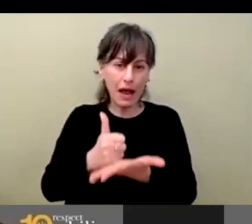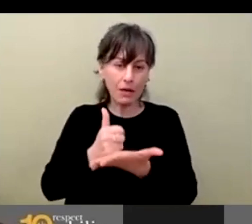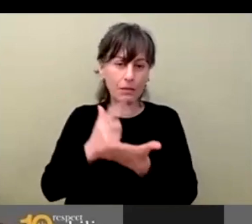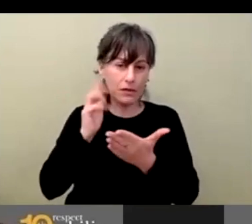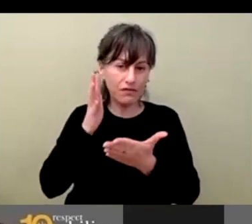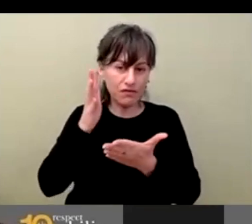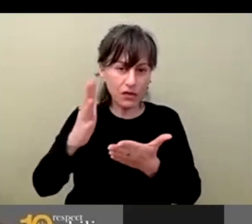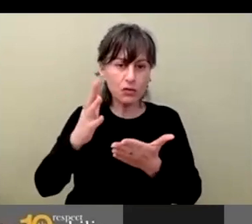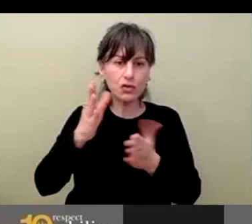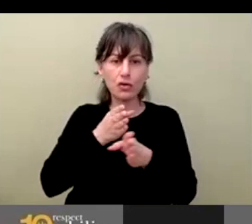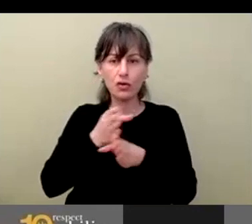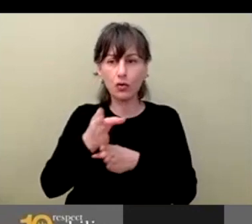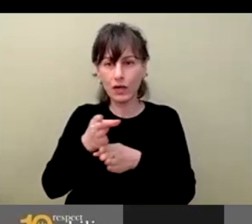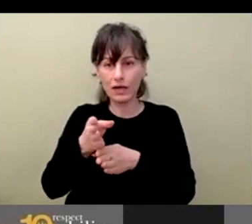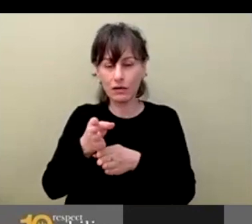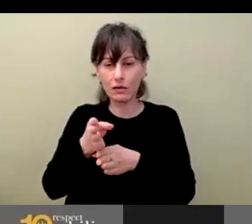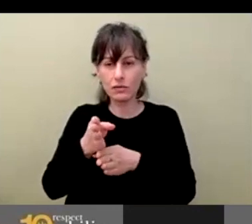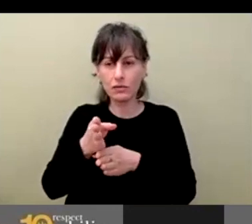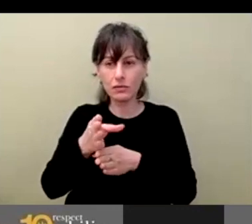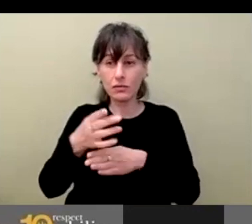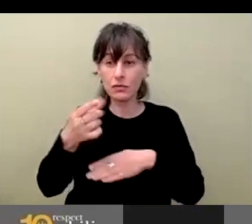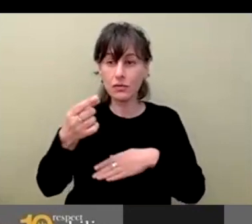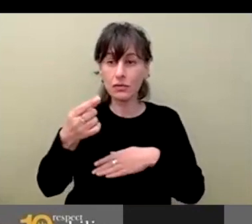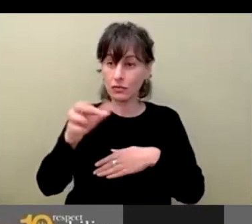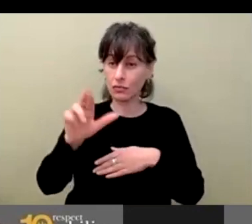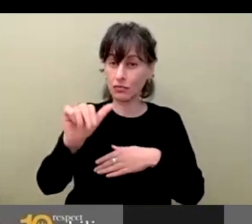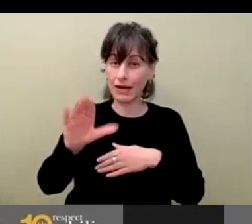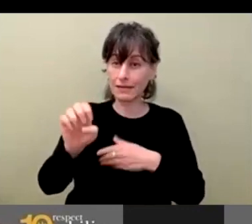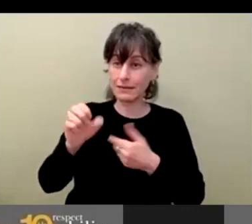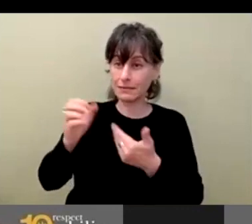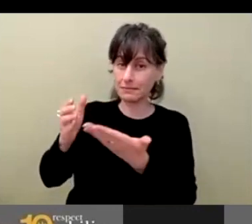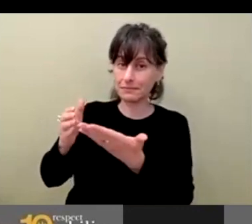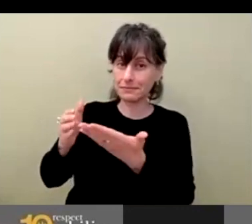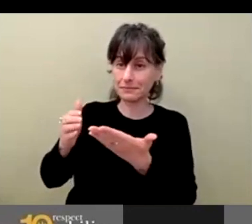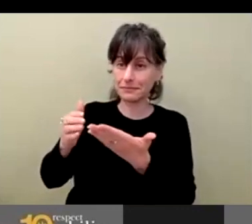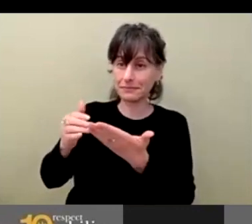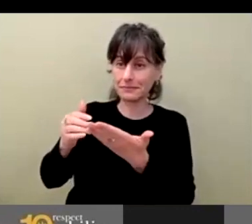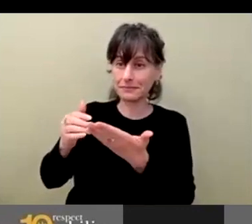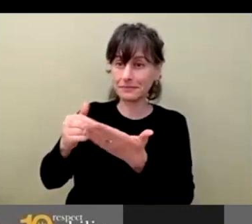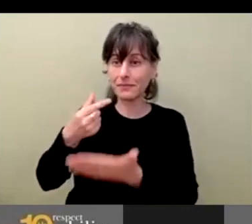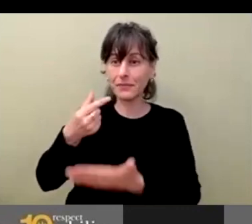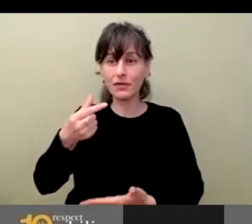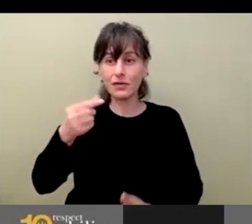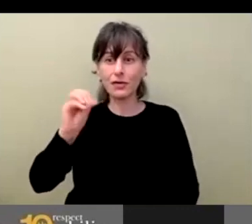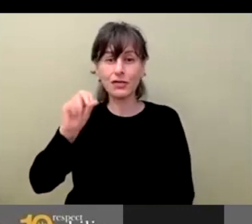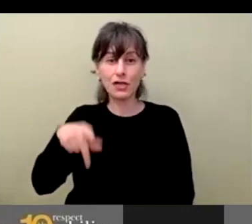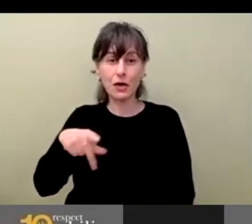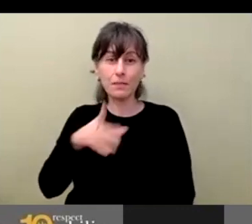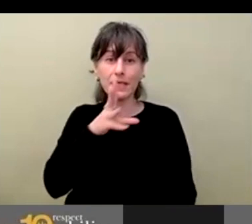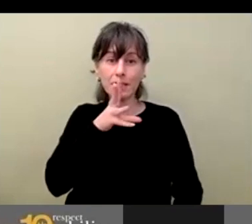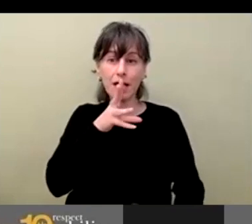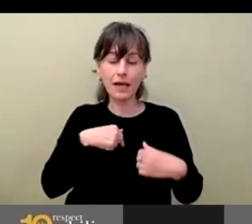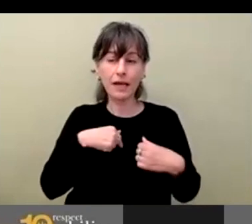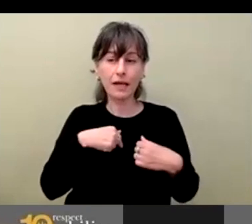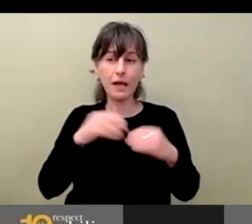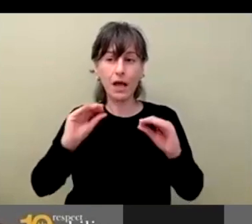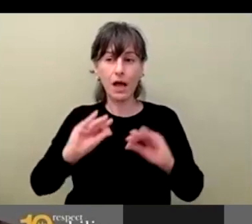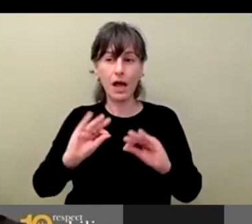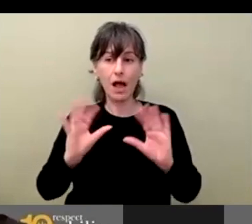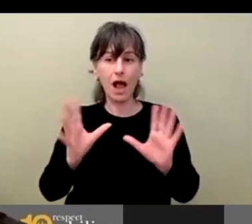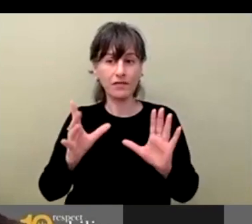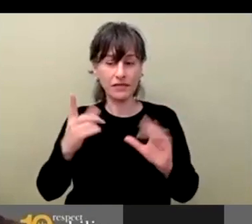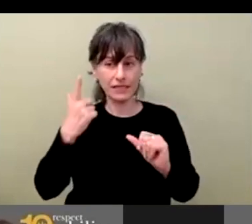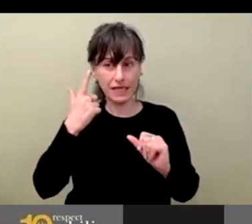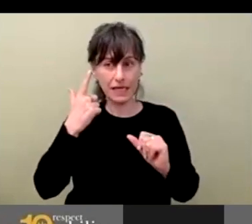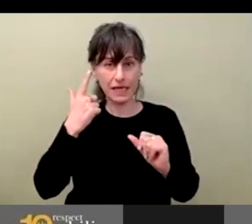that it will? So I'll start with Grace for that one. Of course. Well, obviously, I think it's going